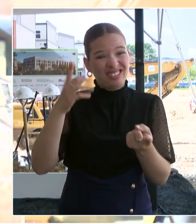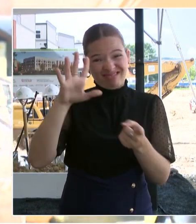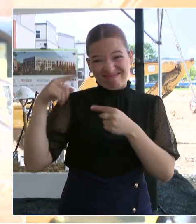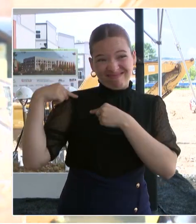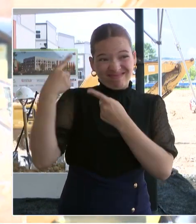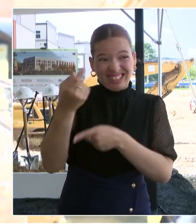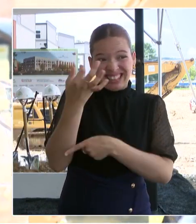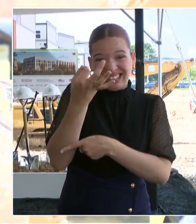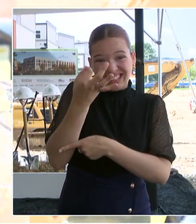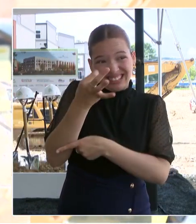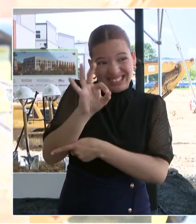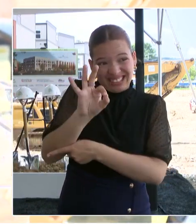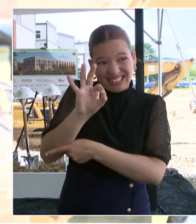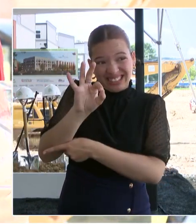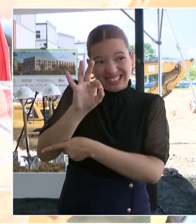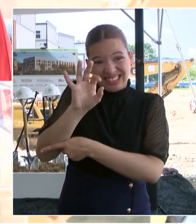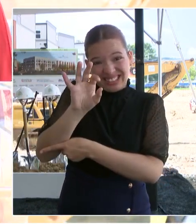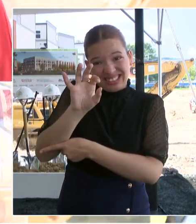have forgotten.